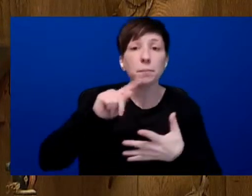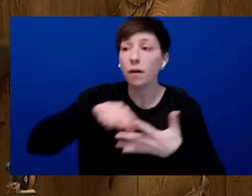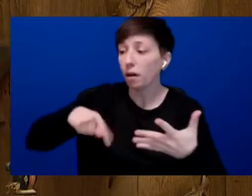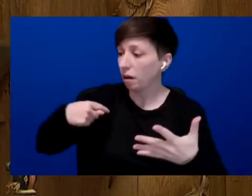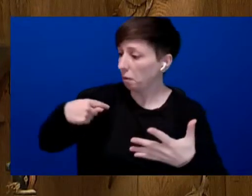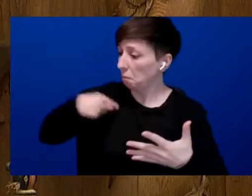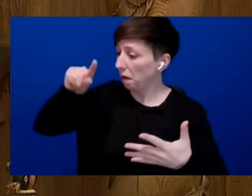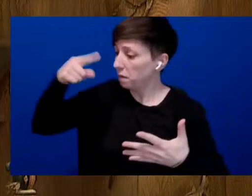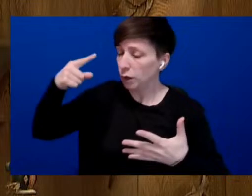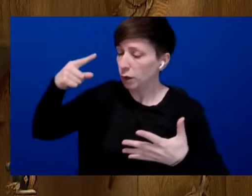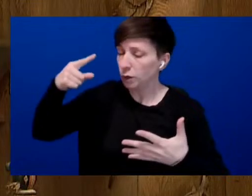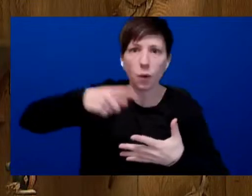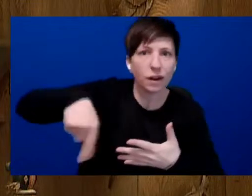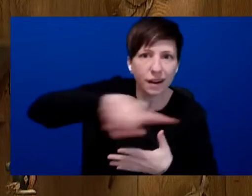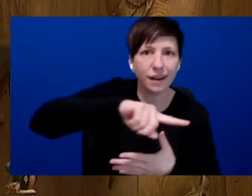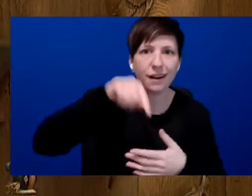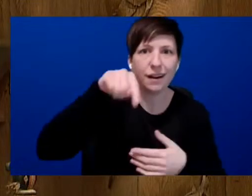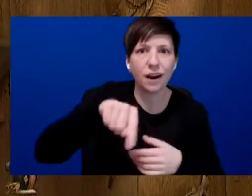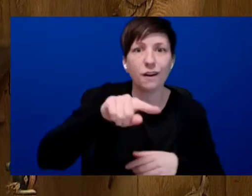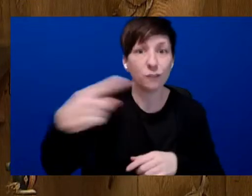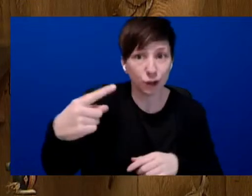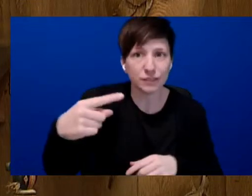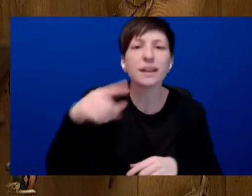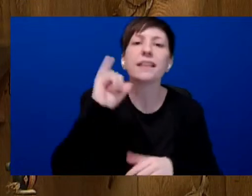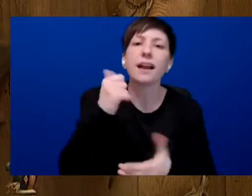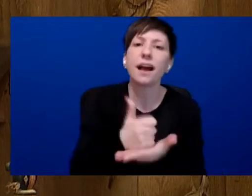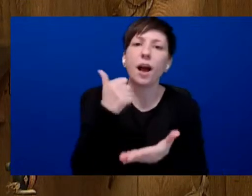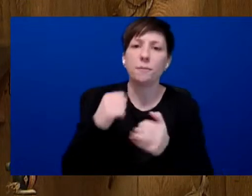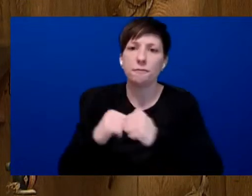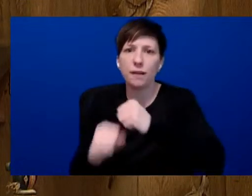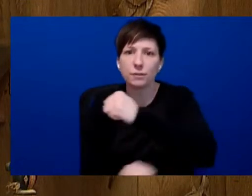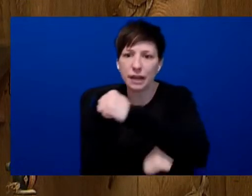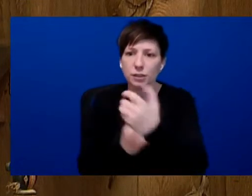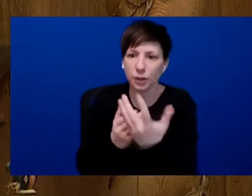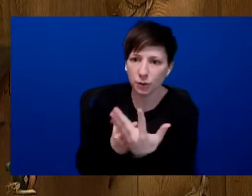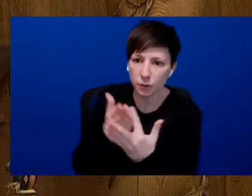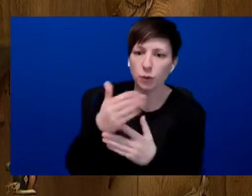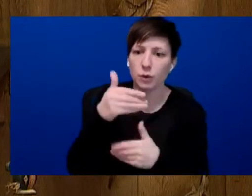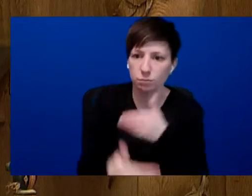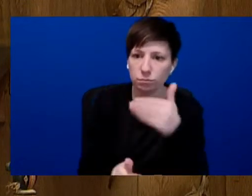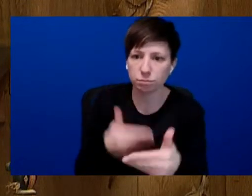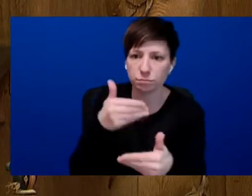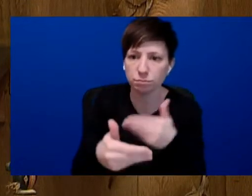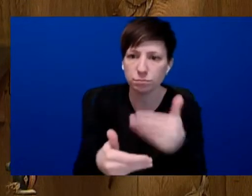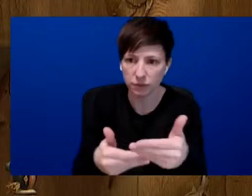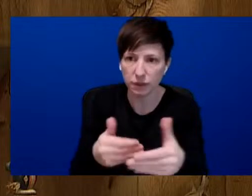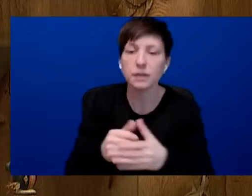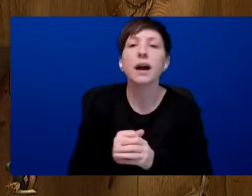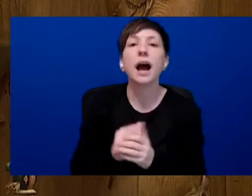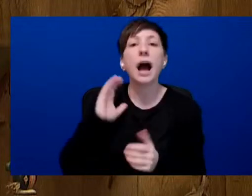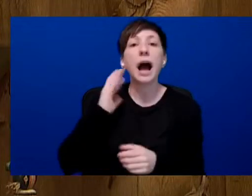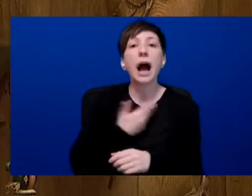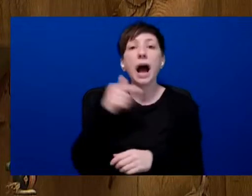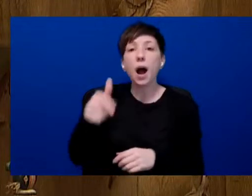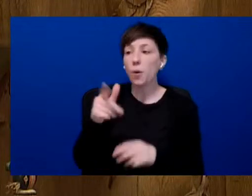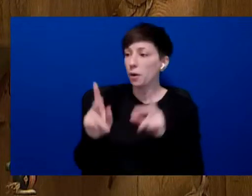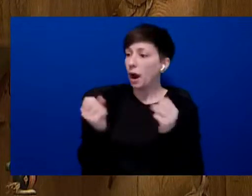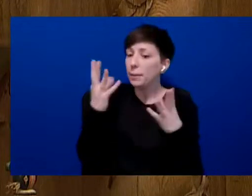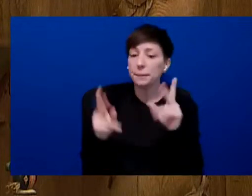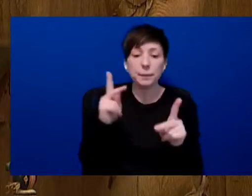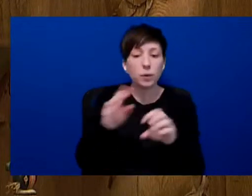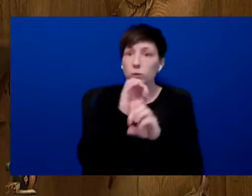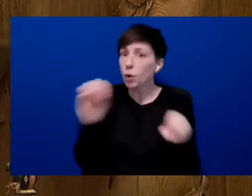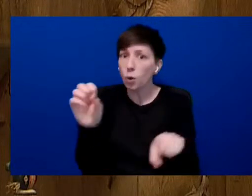foundation through tough times. Today, our unemployment rate is one of the lowest in Canada. In 2023,